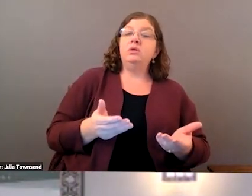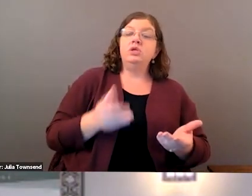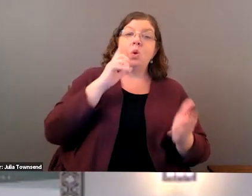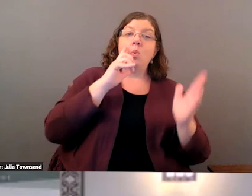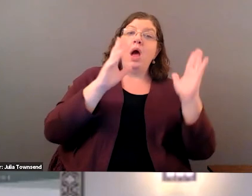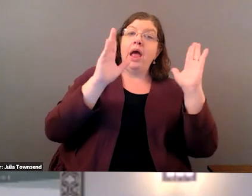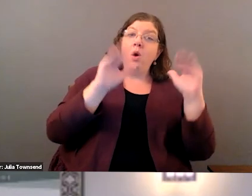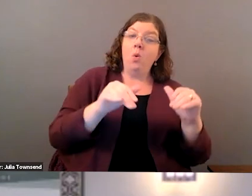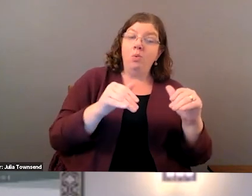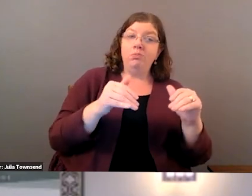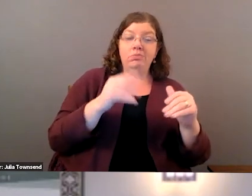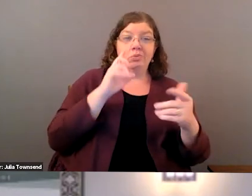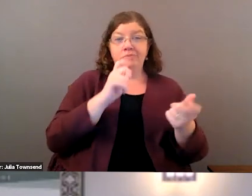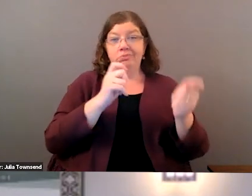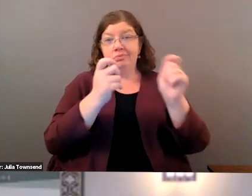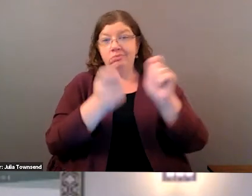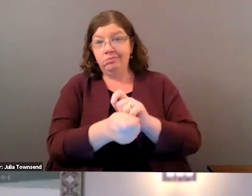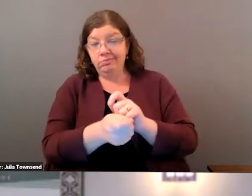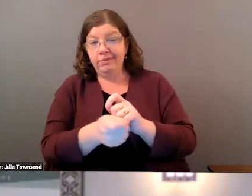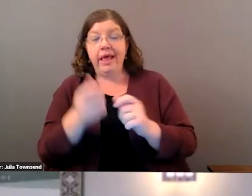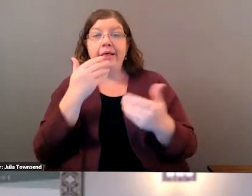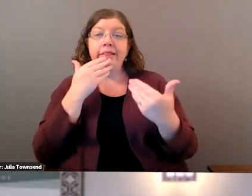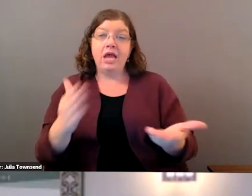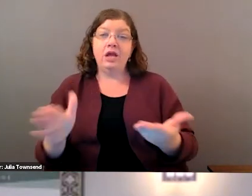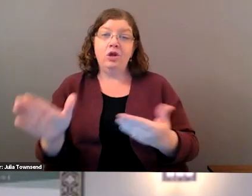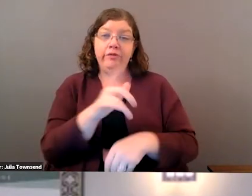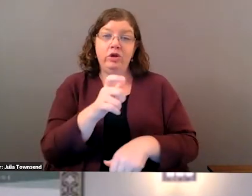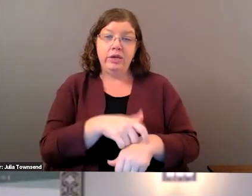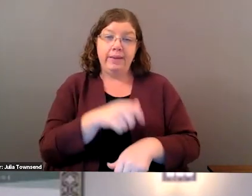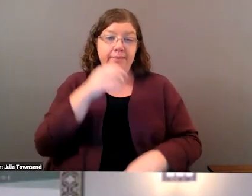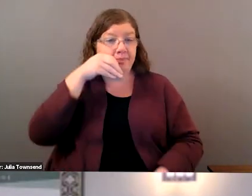hope. And thank you for your time.